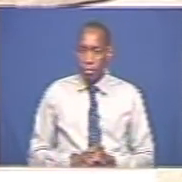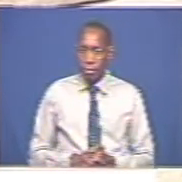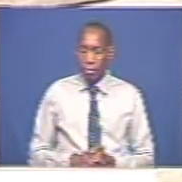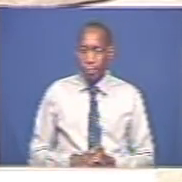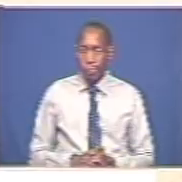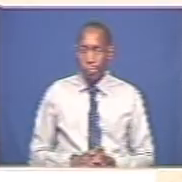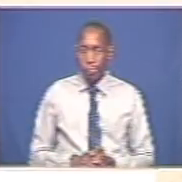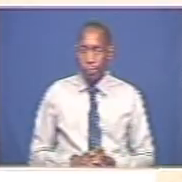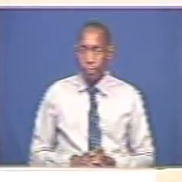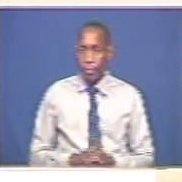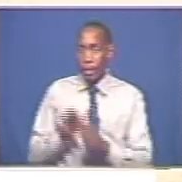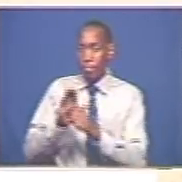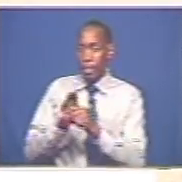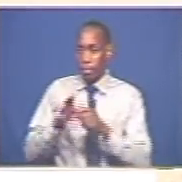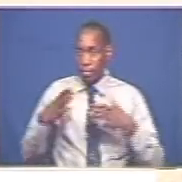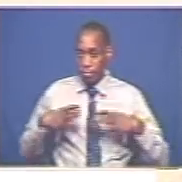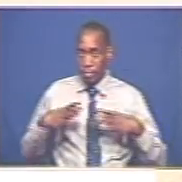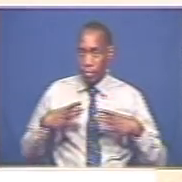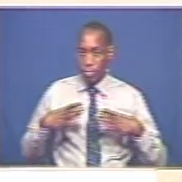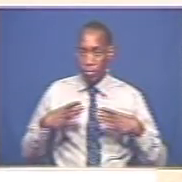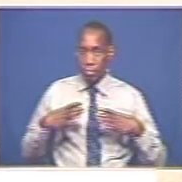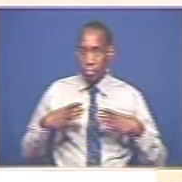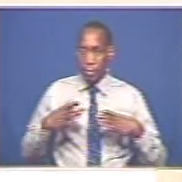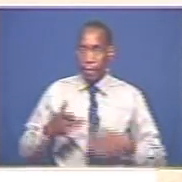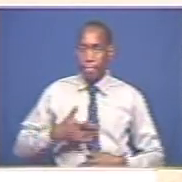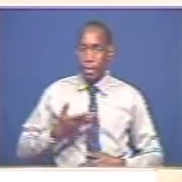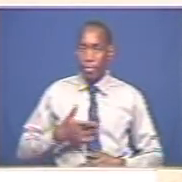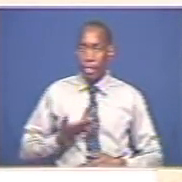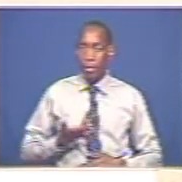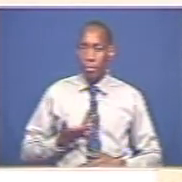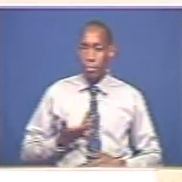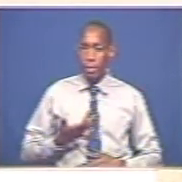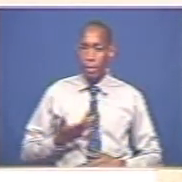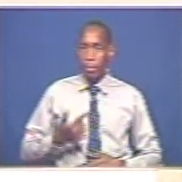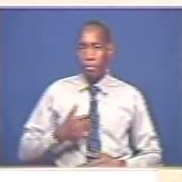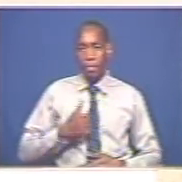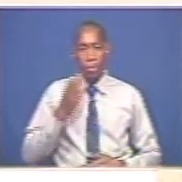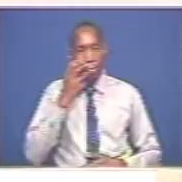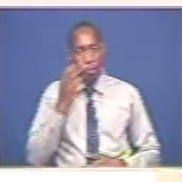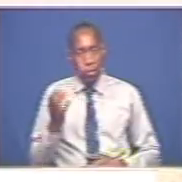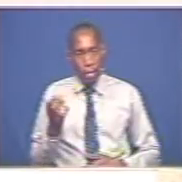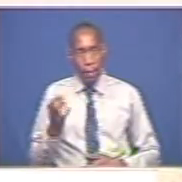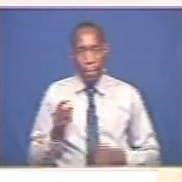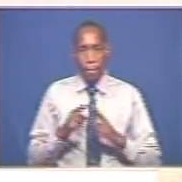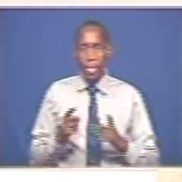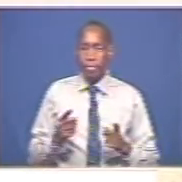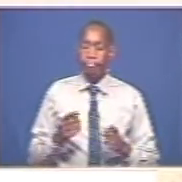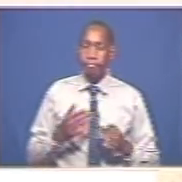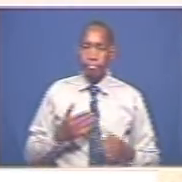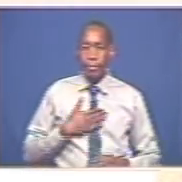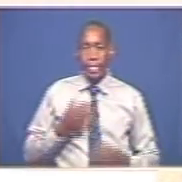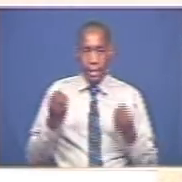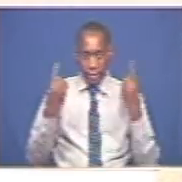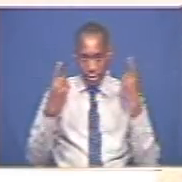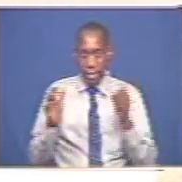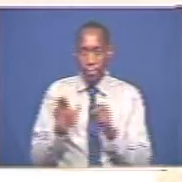Unfortunately, many people have left. Many people feel I'm too sad. And I completely understand. Really? Yeah,